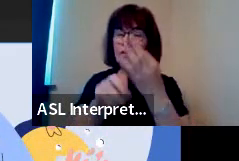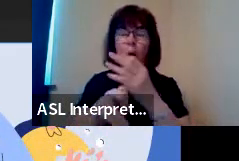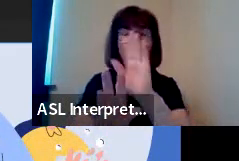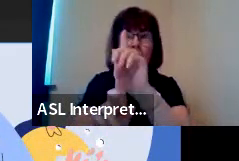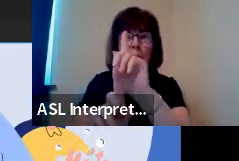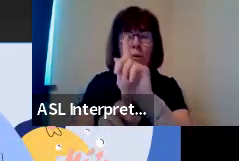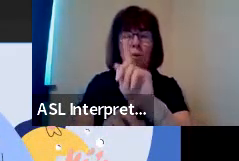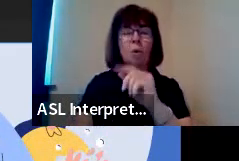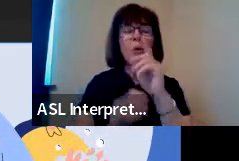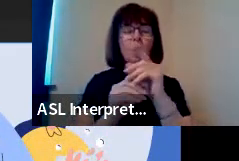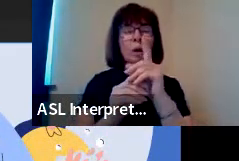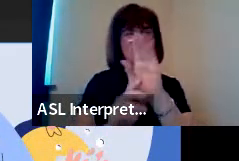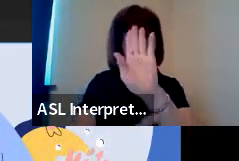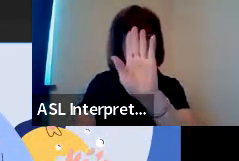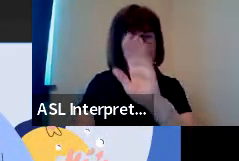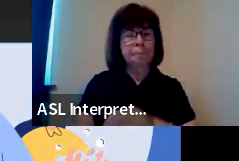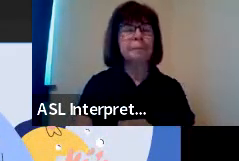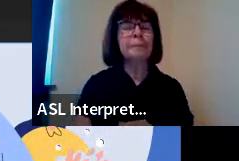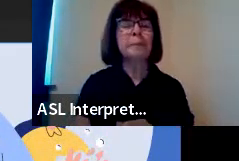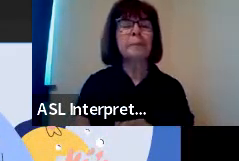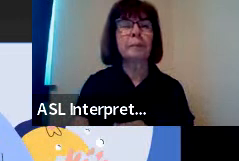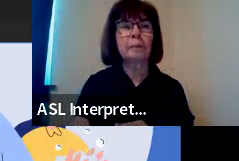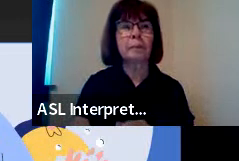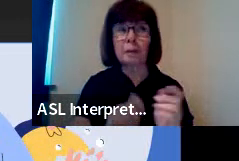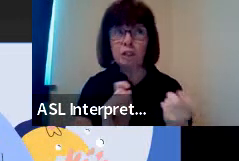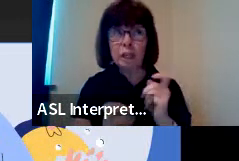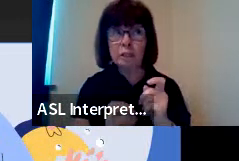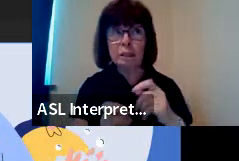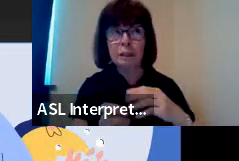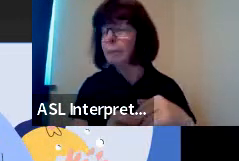more word. Let's see, have we switched yet, Lauren?